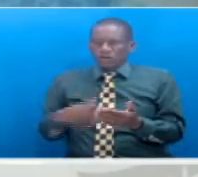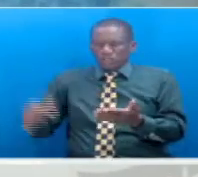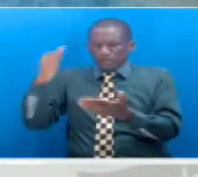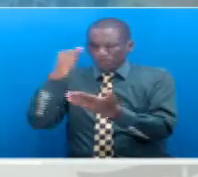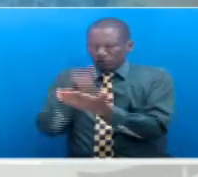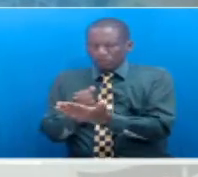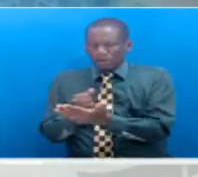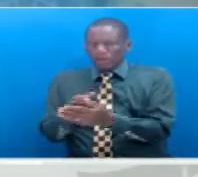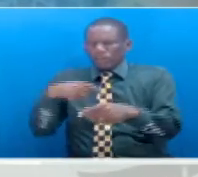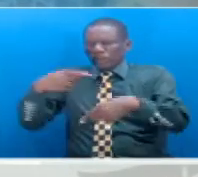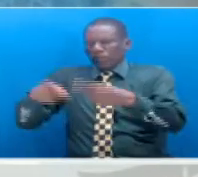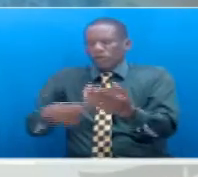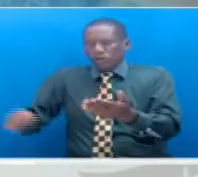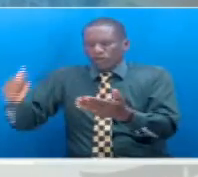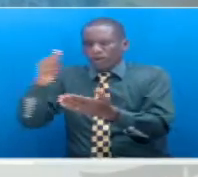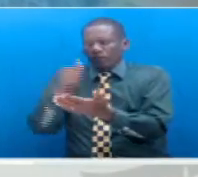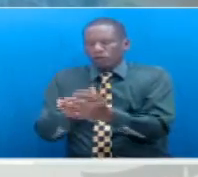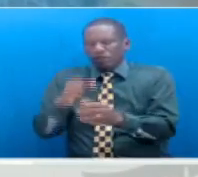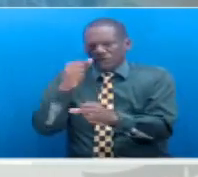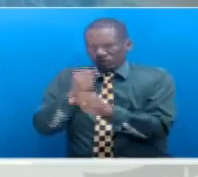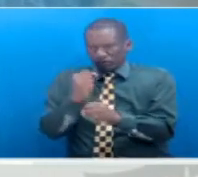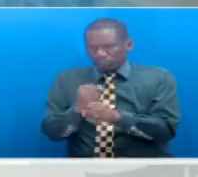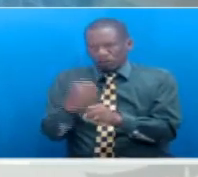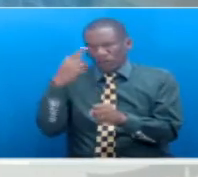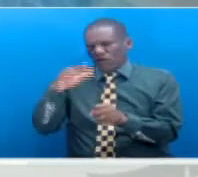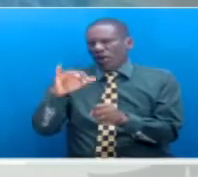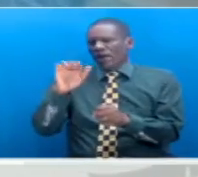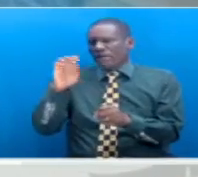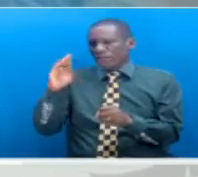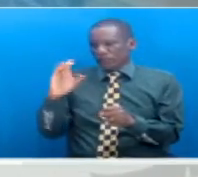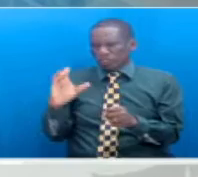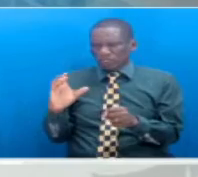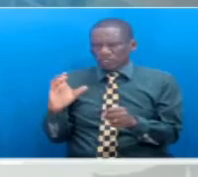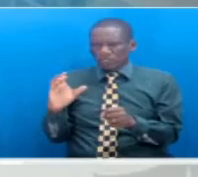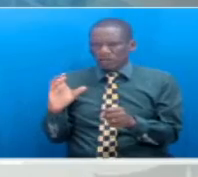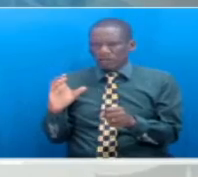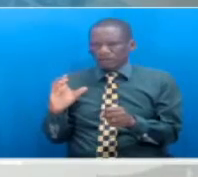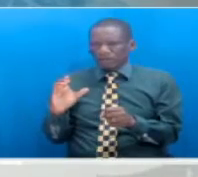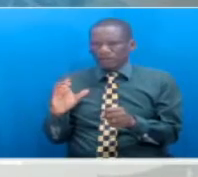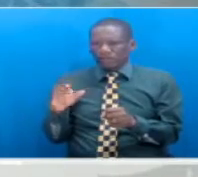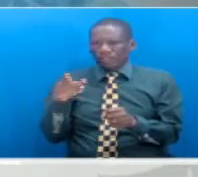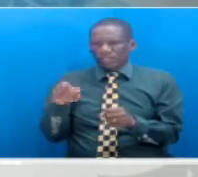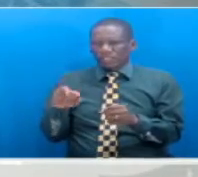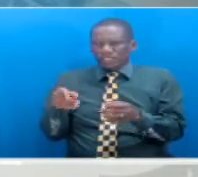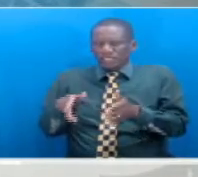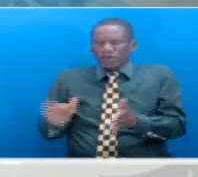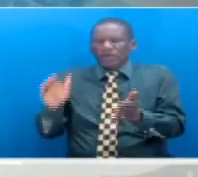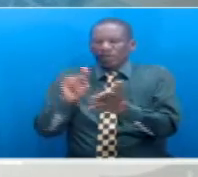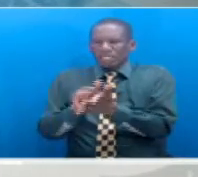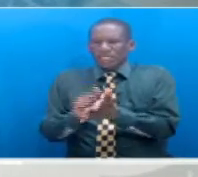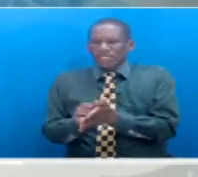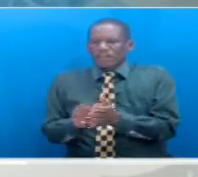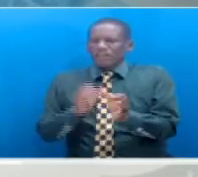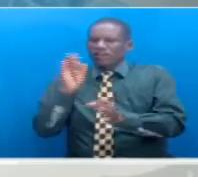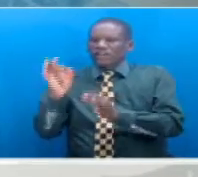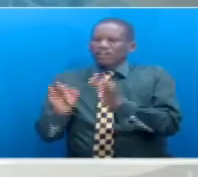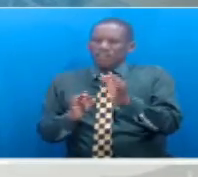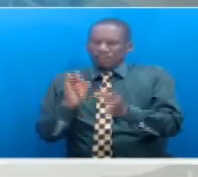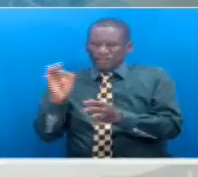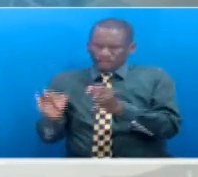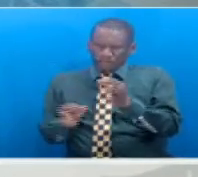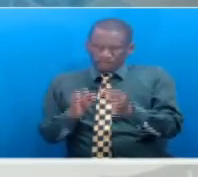recruitment of staff for IEBC is such that if